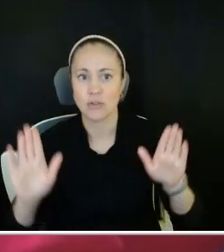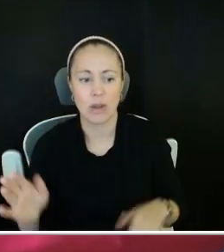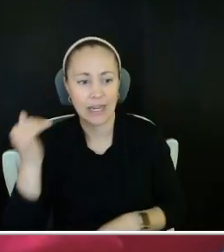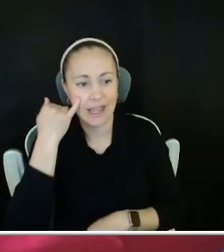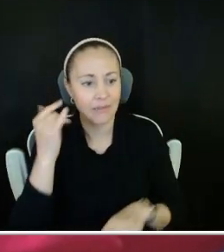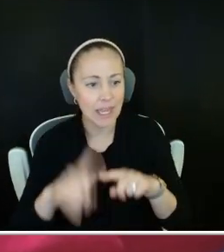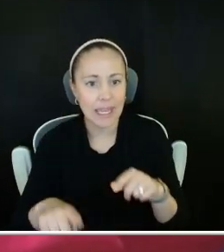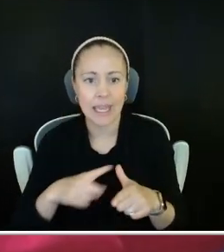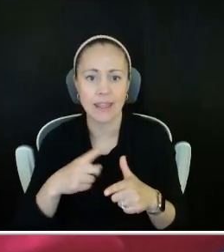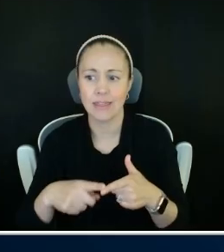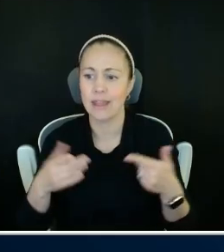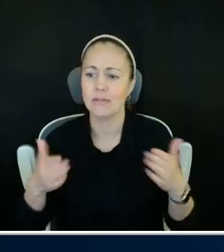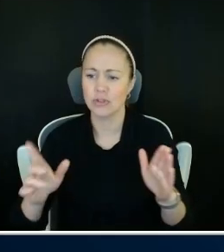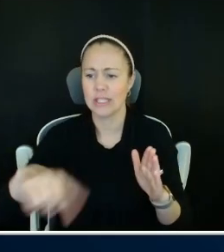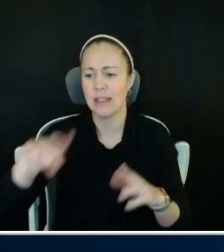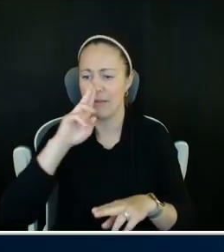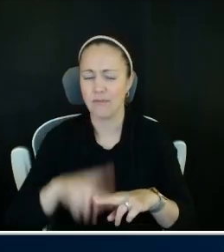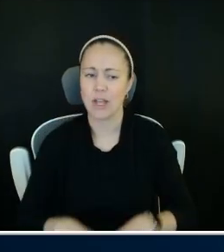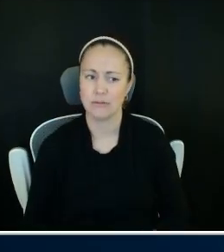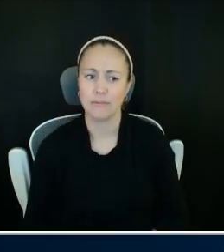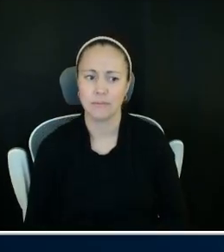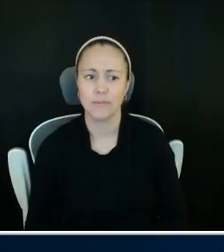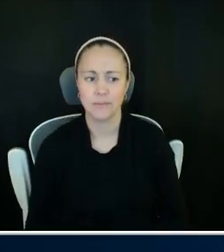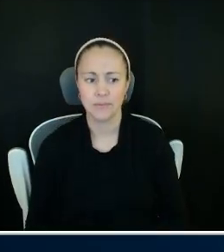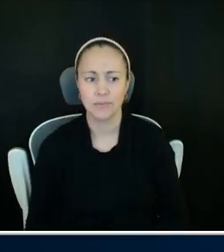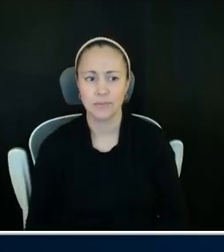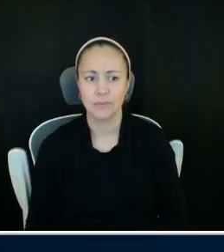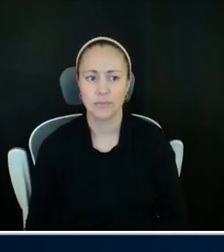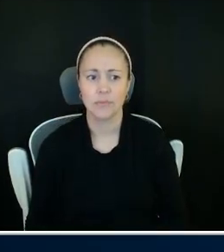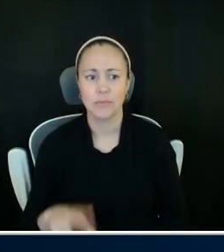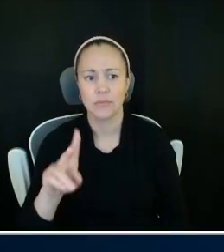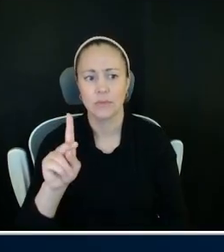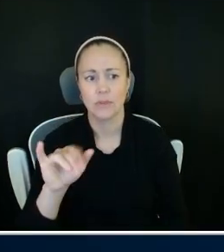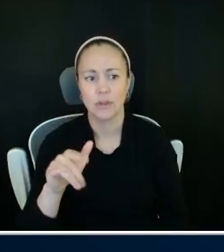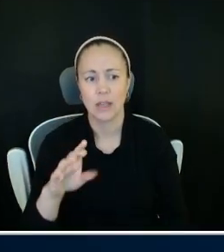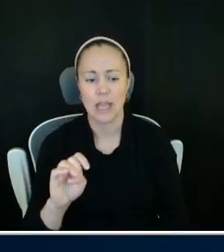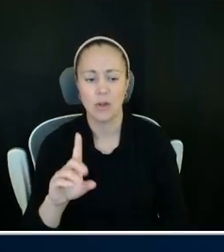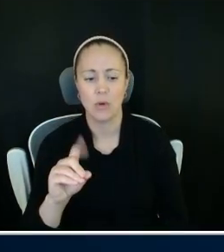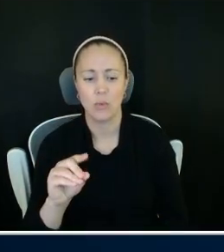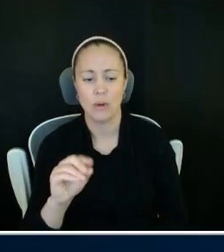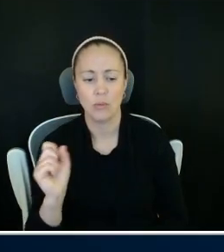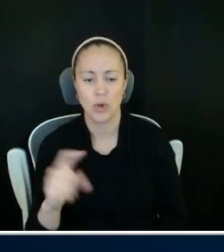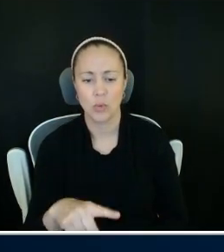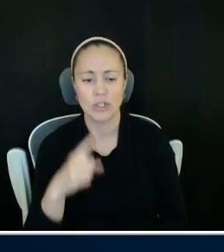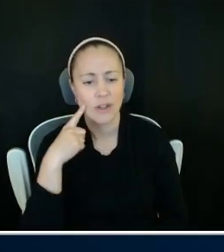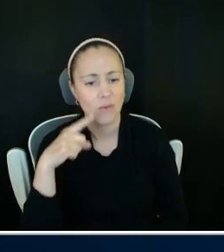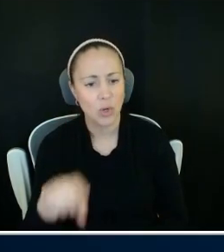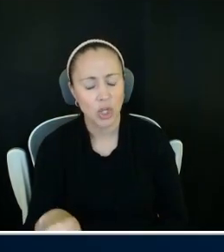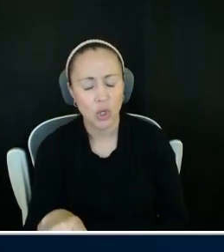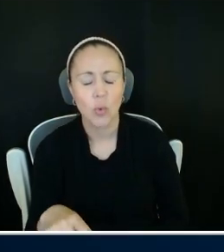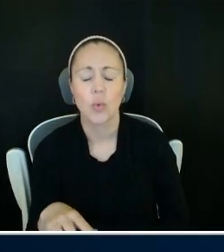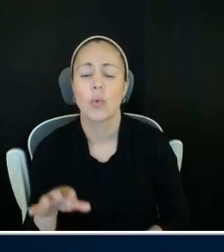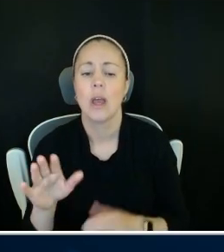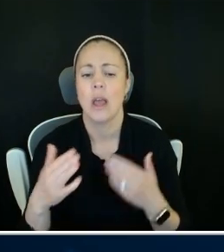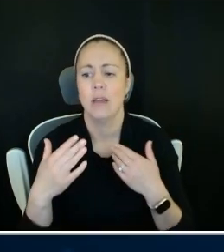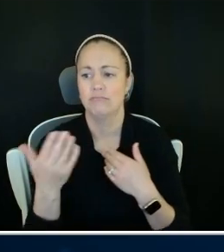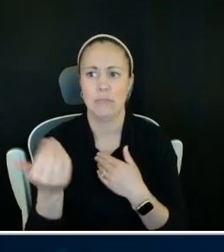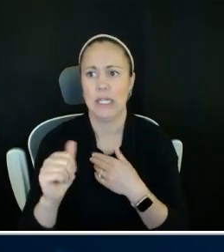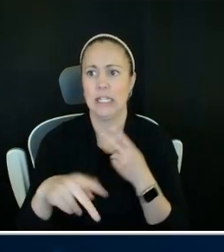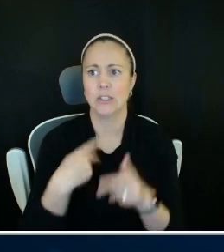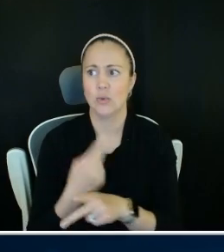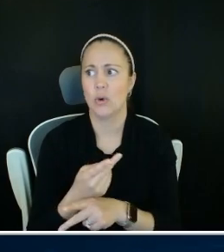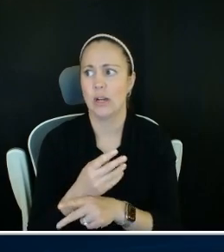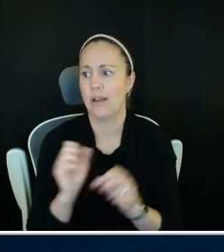their time. Kyle, I have one more question for you, and then we have some viewer questions. Is there any sort of